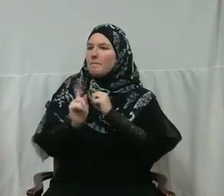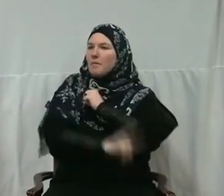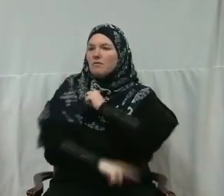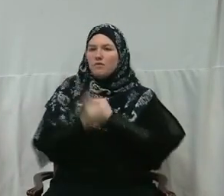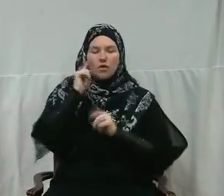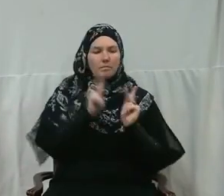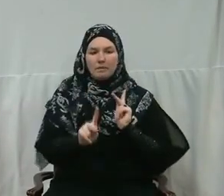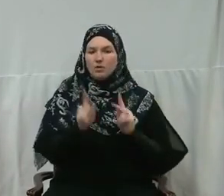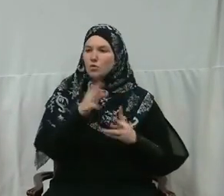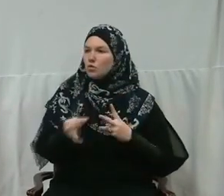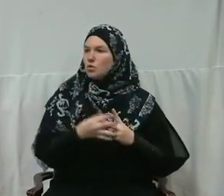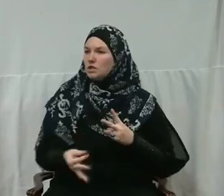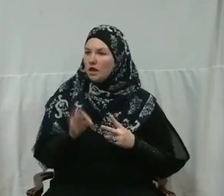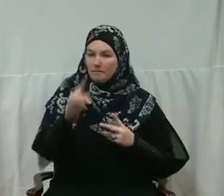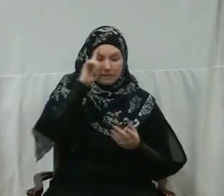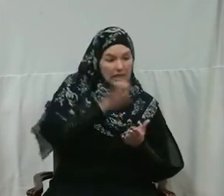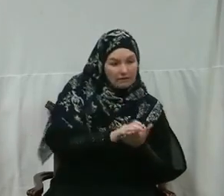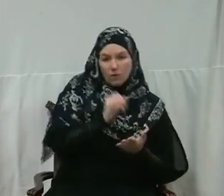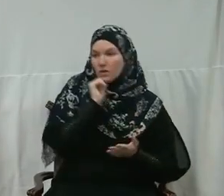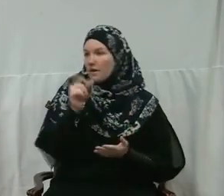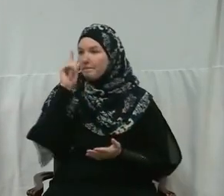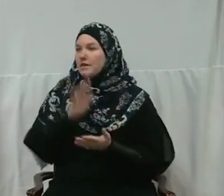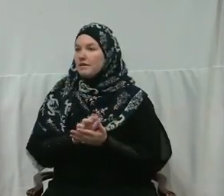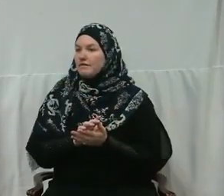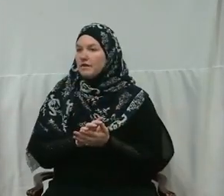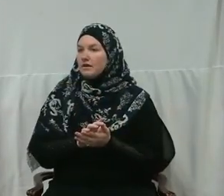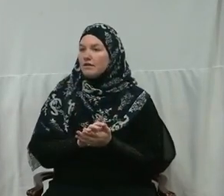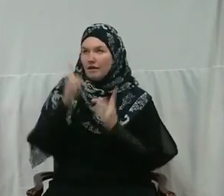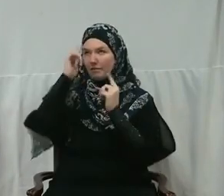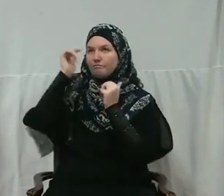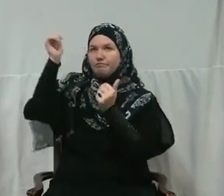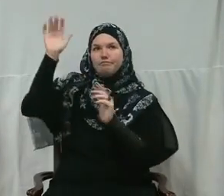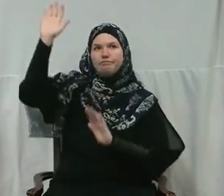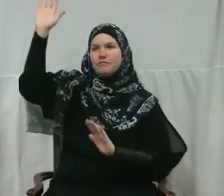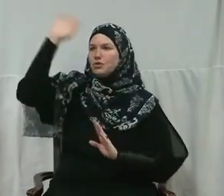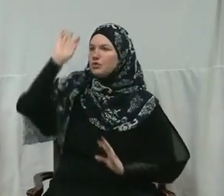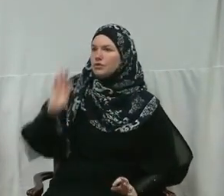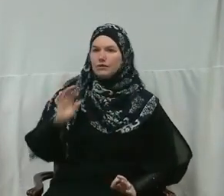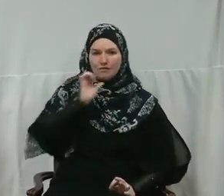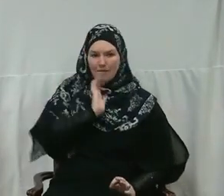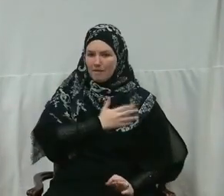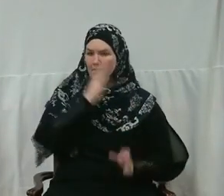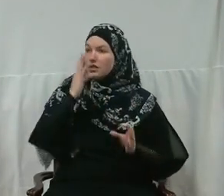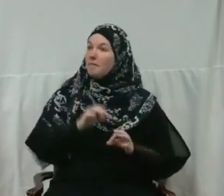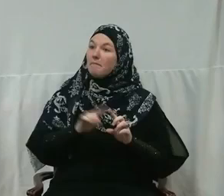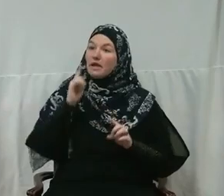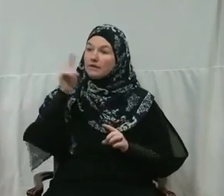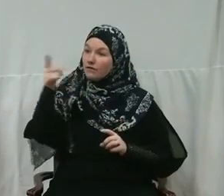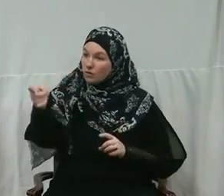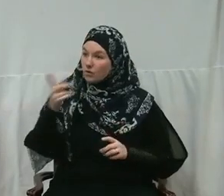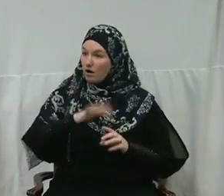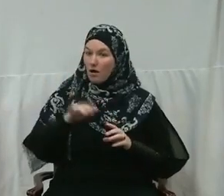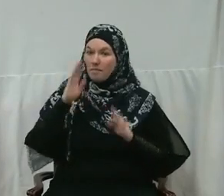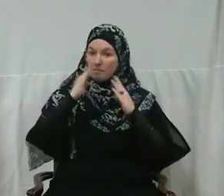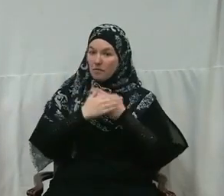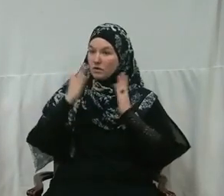people's choices of believing or not believing is up to Allah. But if you are a Muslim and